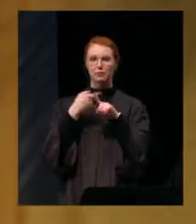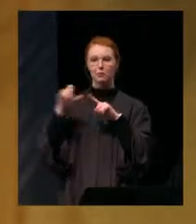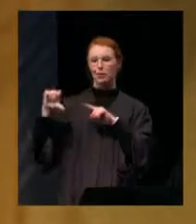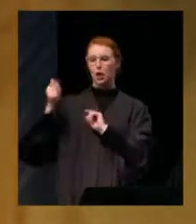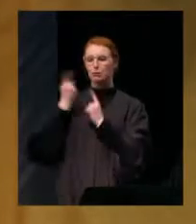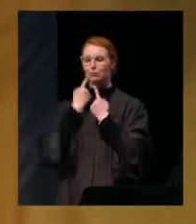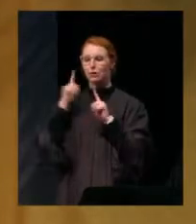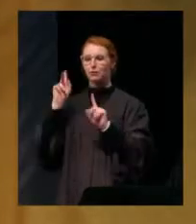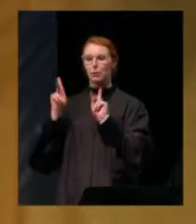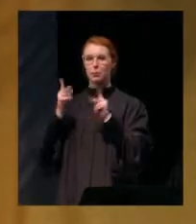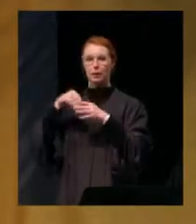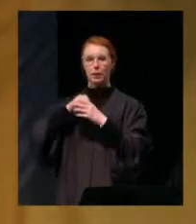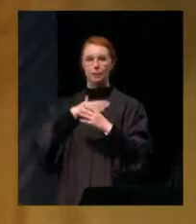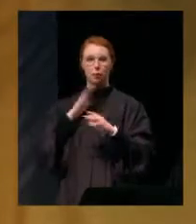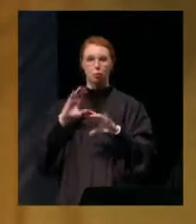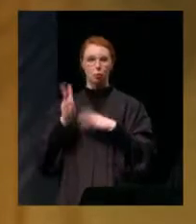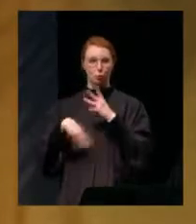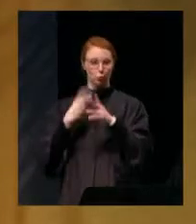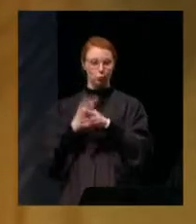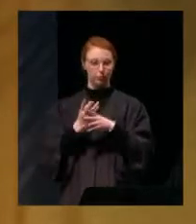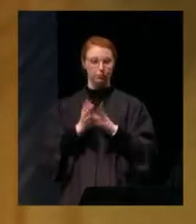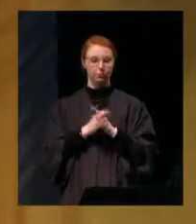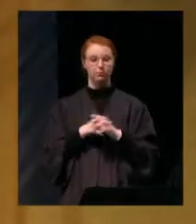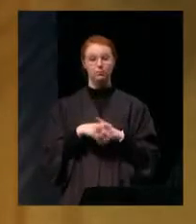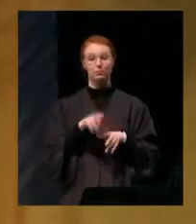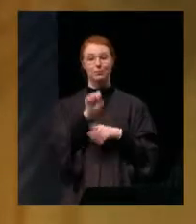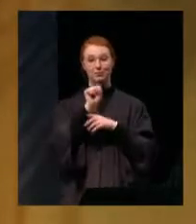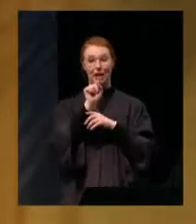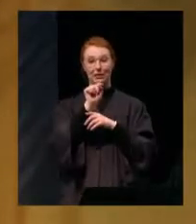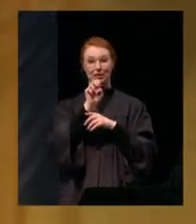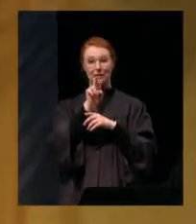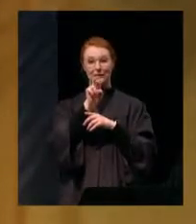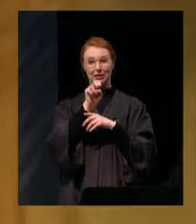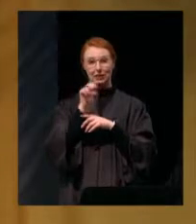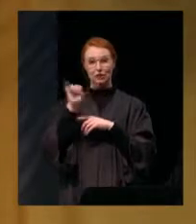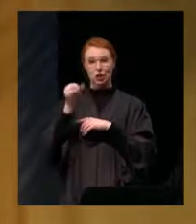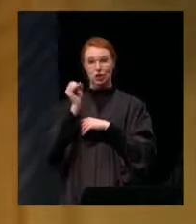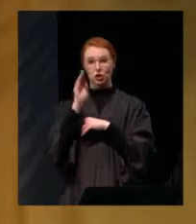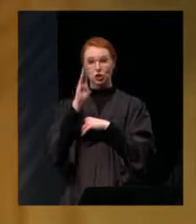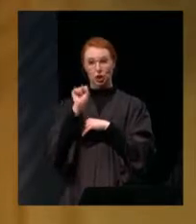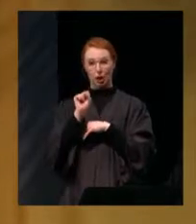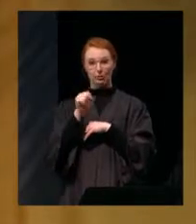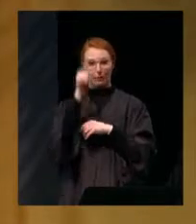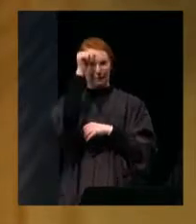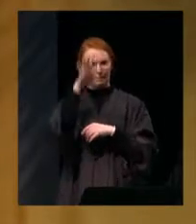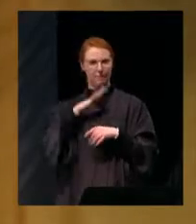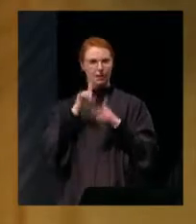successful people in our world. To Steve Jobs, founder of Apple.